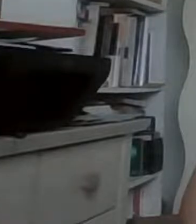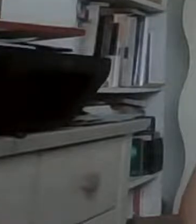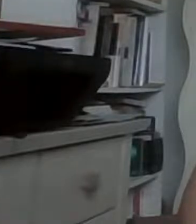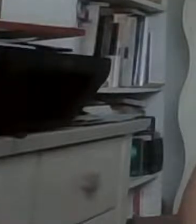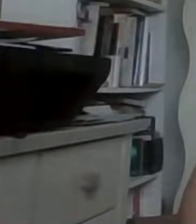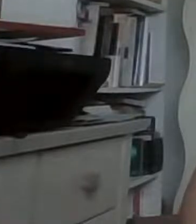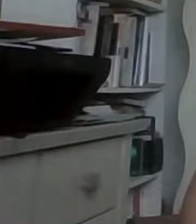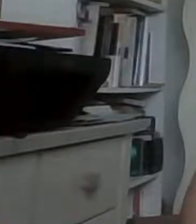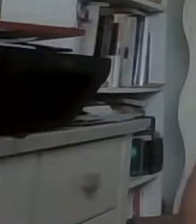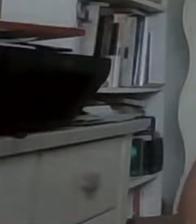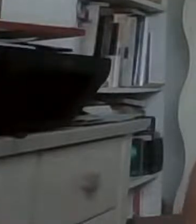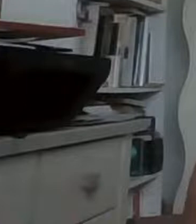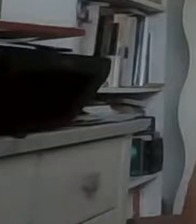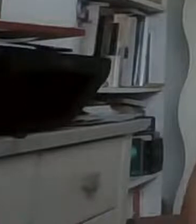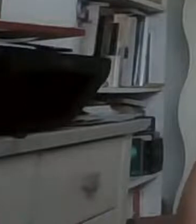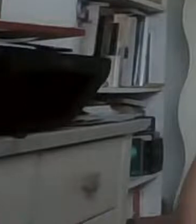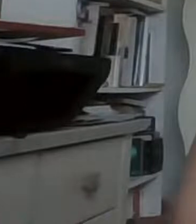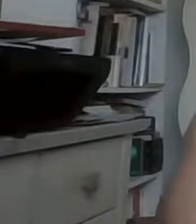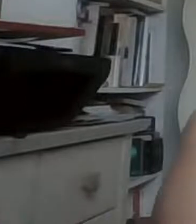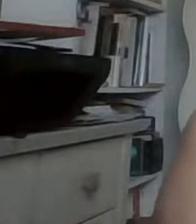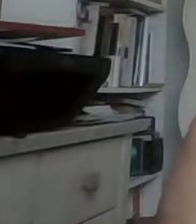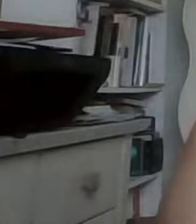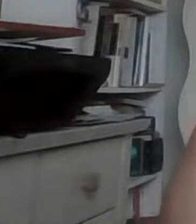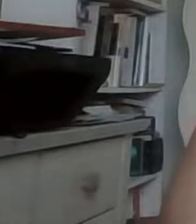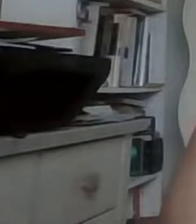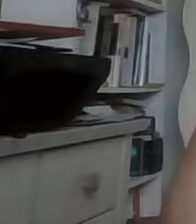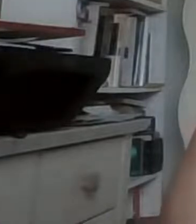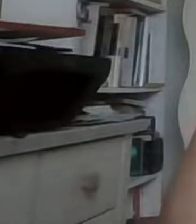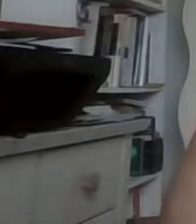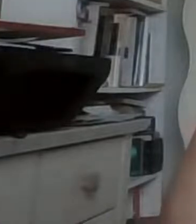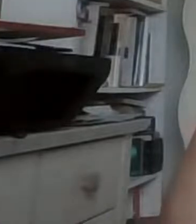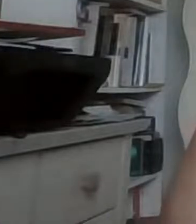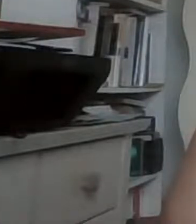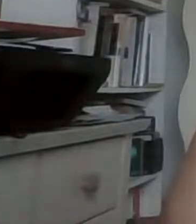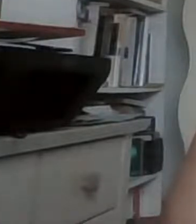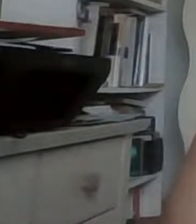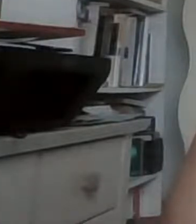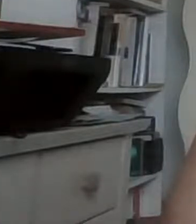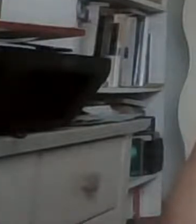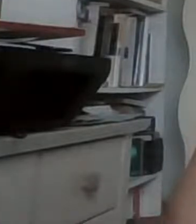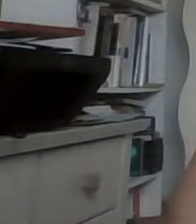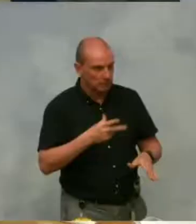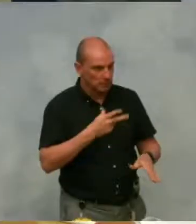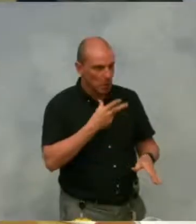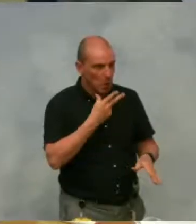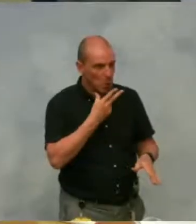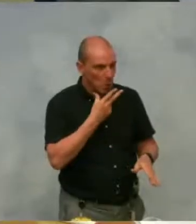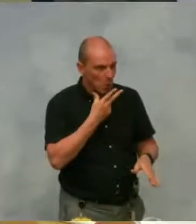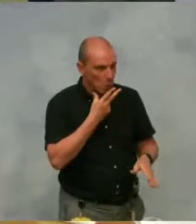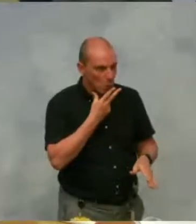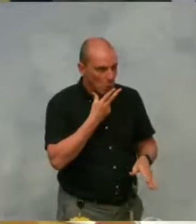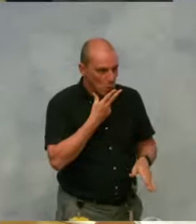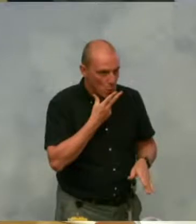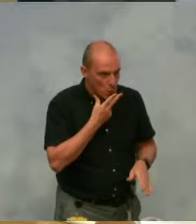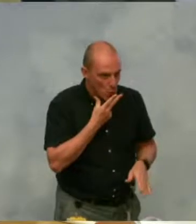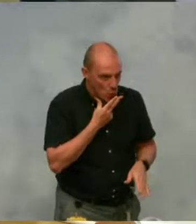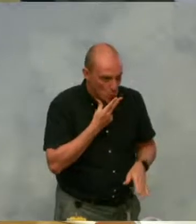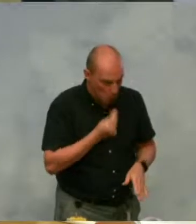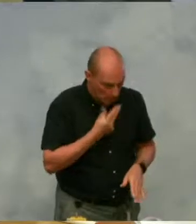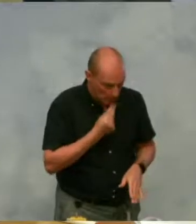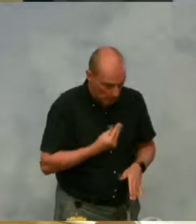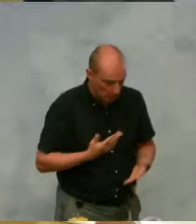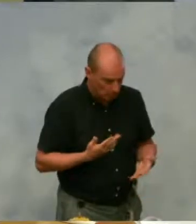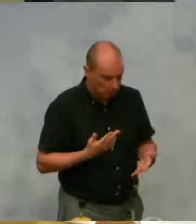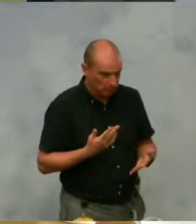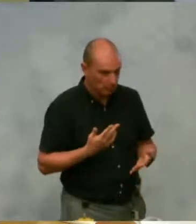will benefit the users. That's part of our process to, those are requirements, those are user requirements